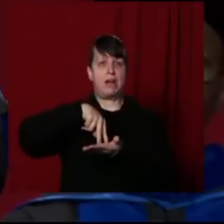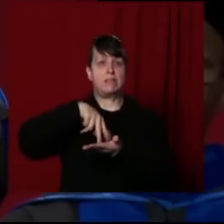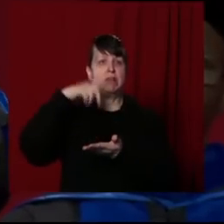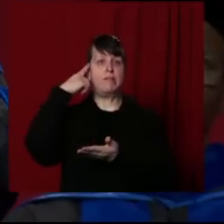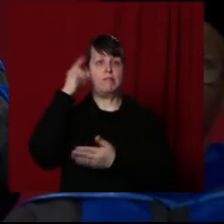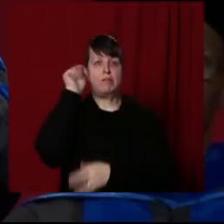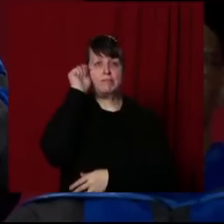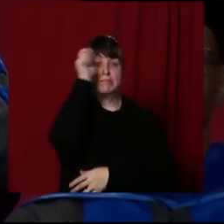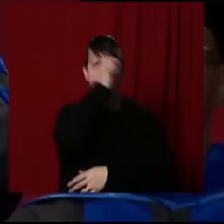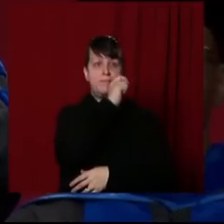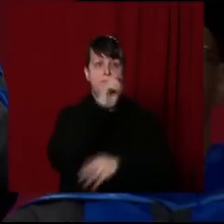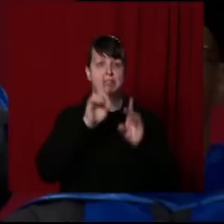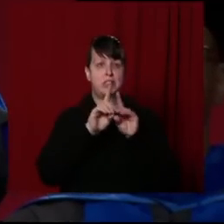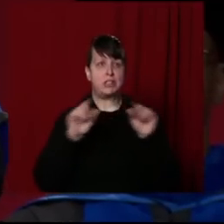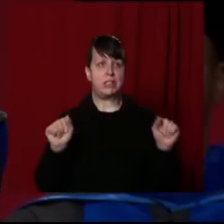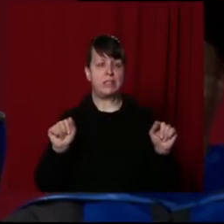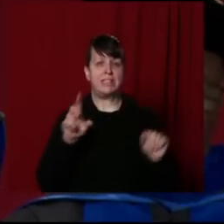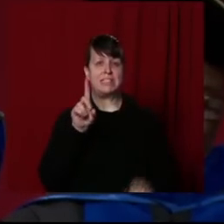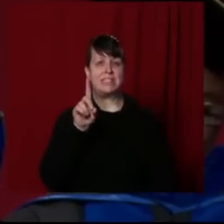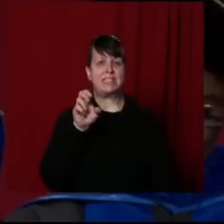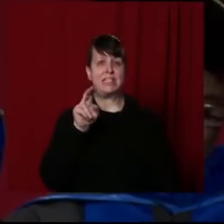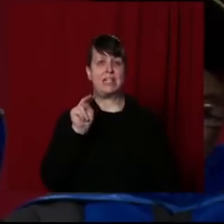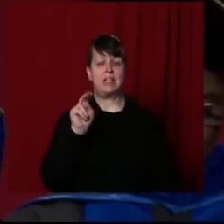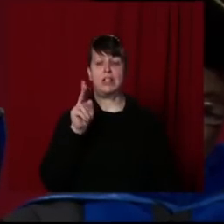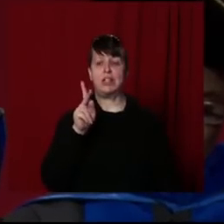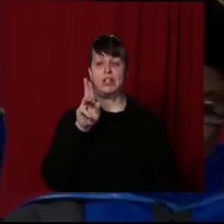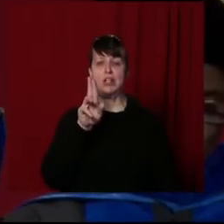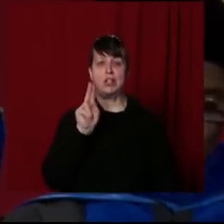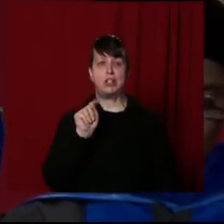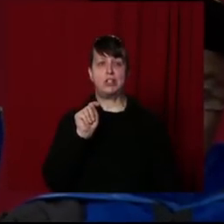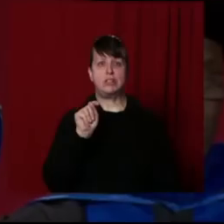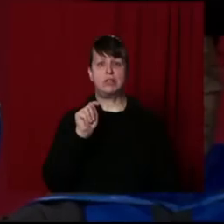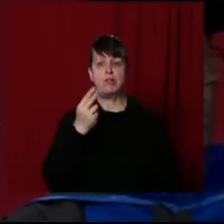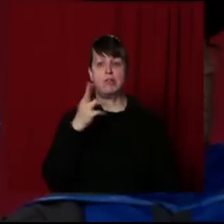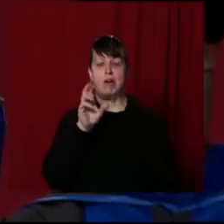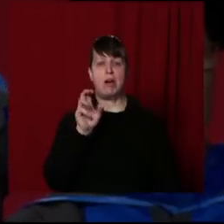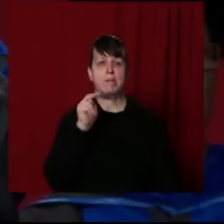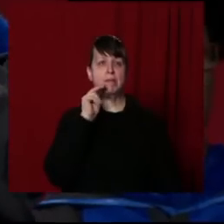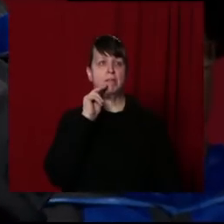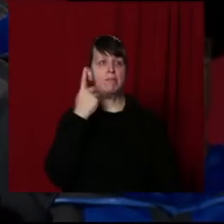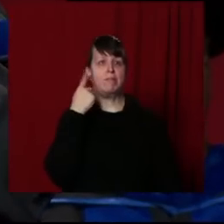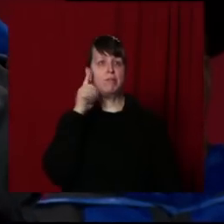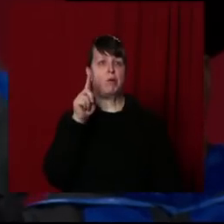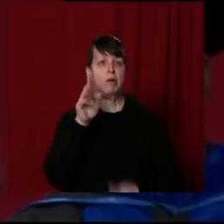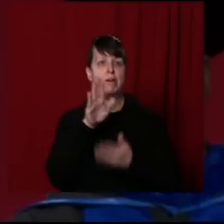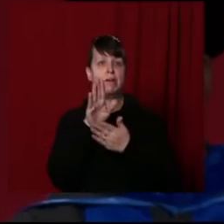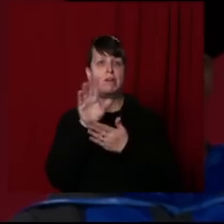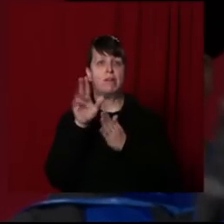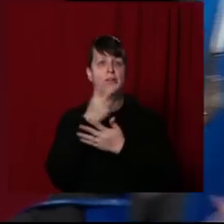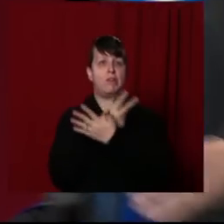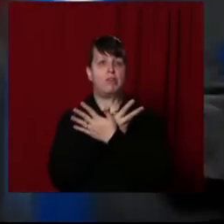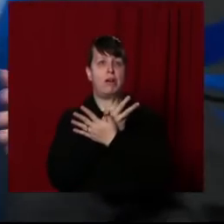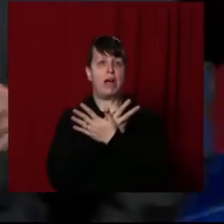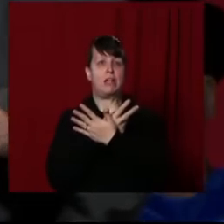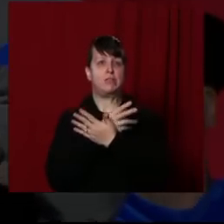degrees. Dean Kurt Rahm presents the candidates from the graduate school.